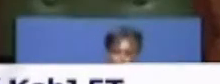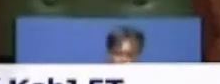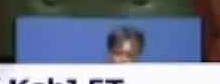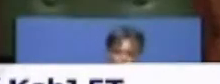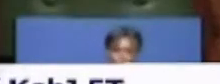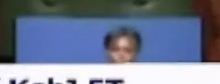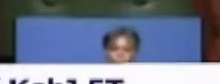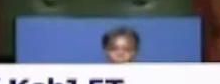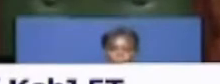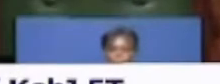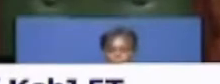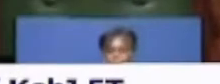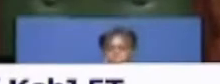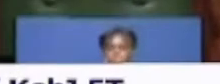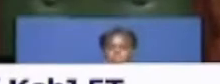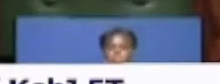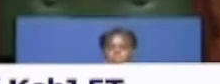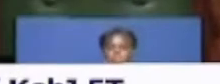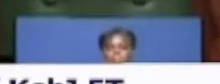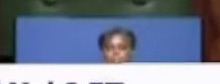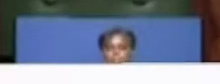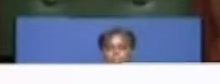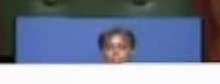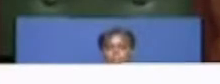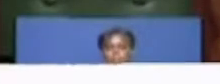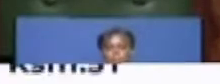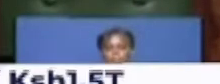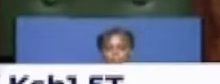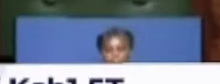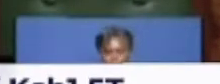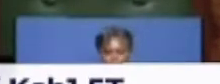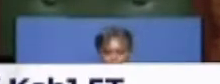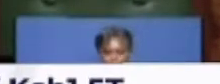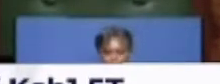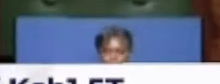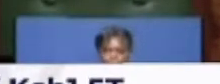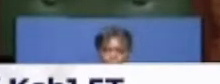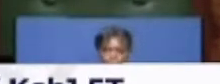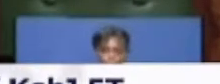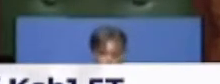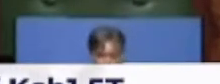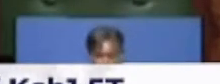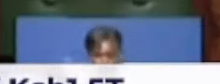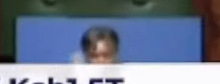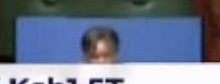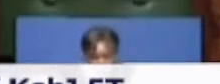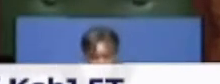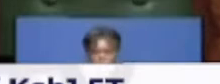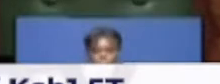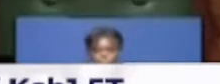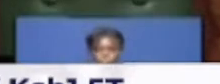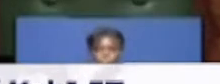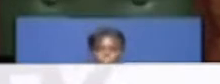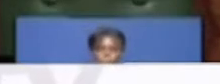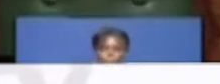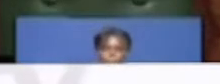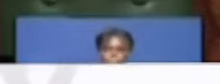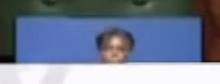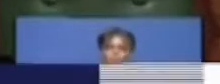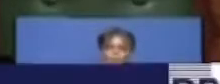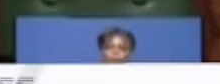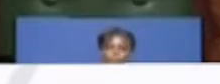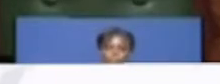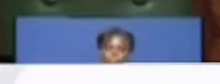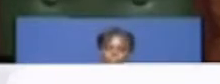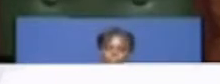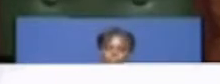for shared prosperity, greater fraternity, and greater security in Africa. Mr. Speaker, this intent